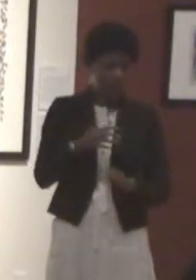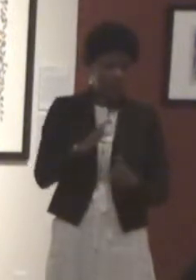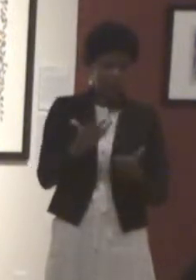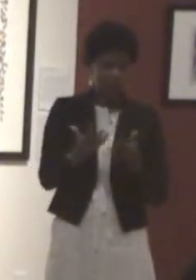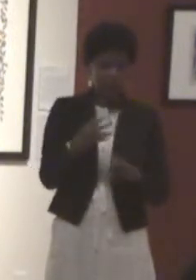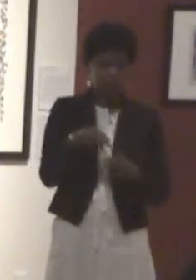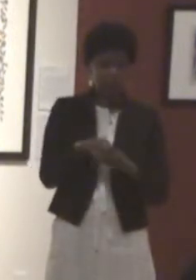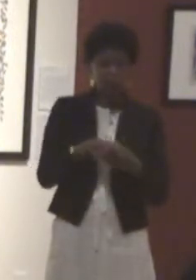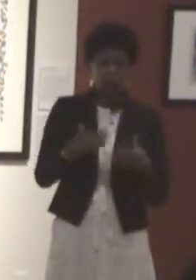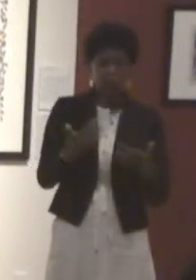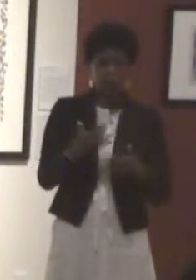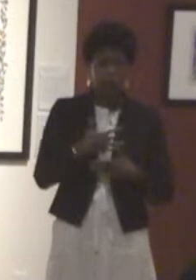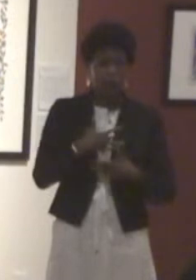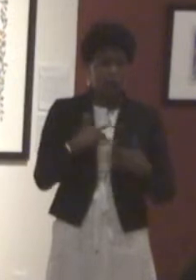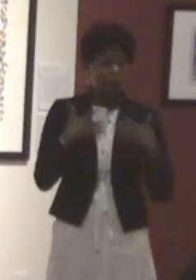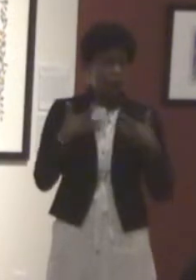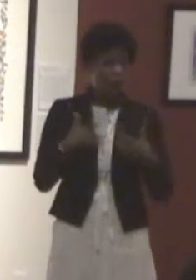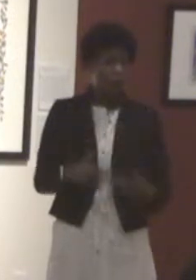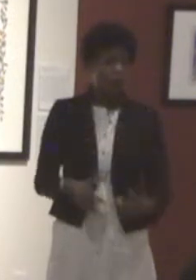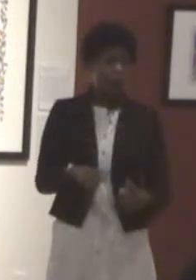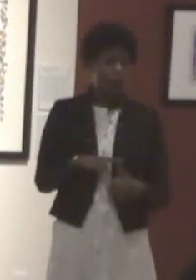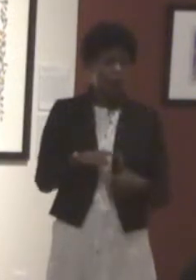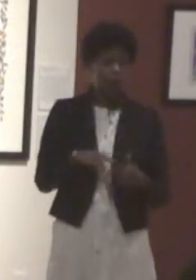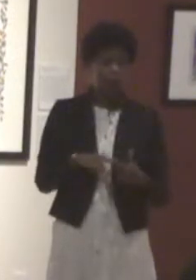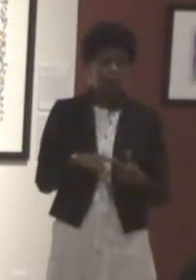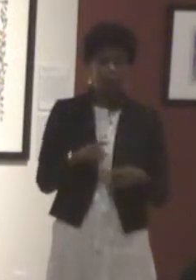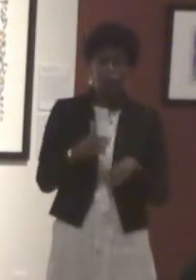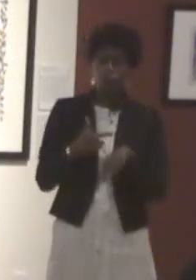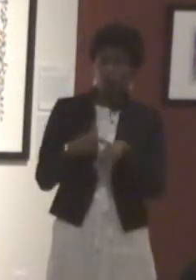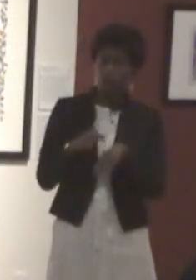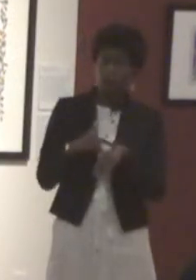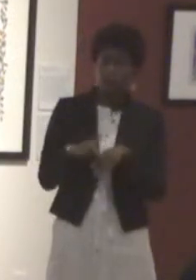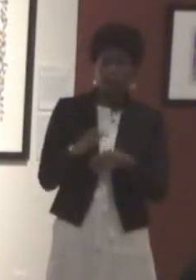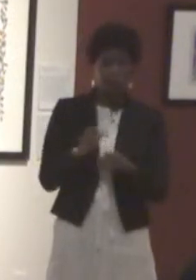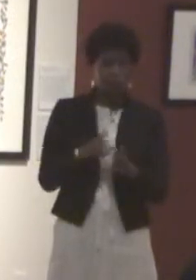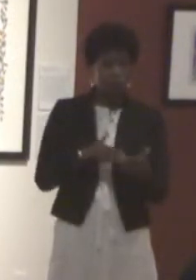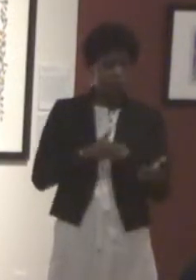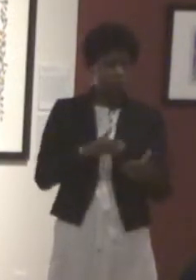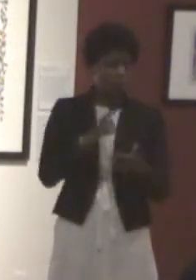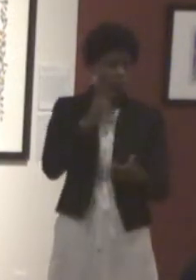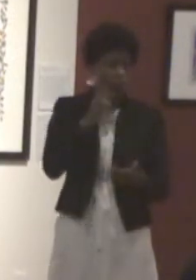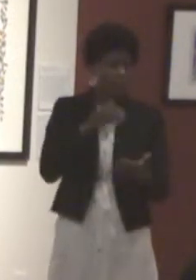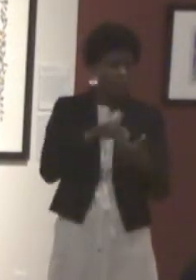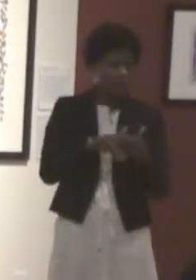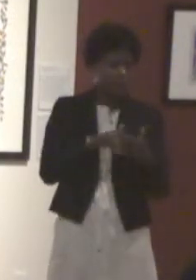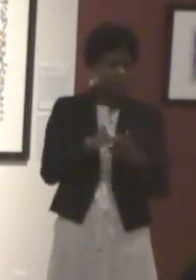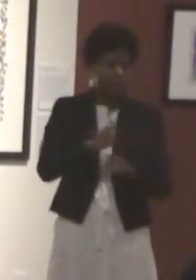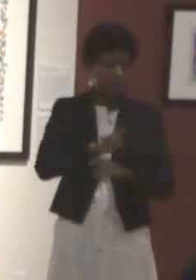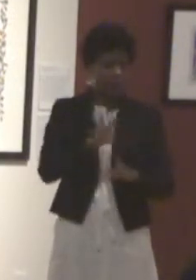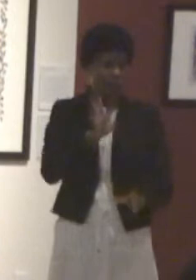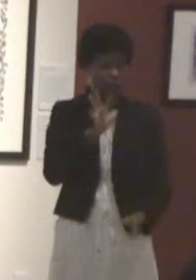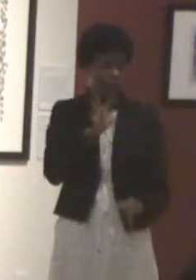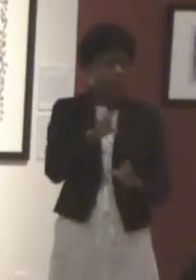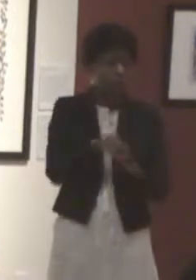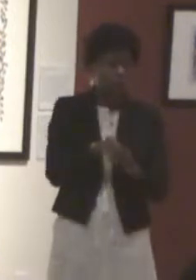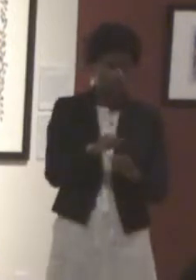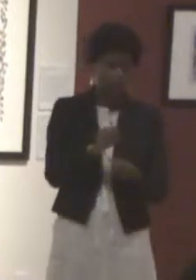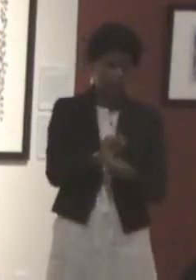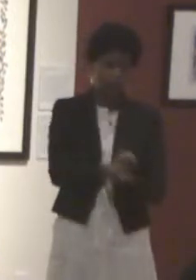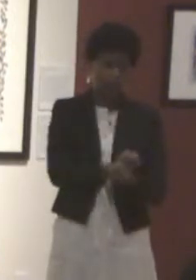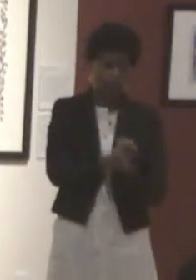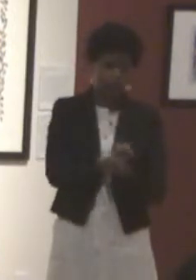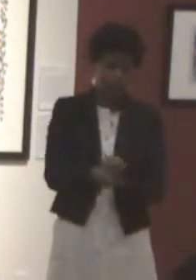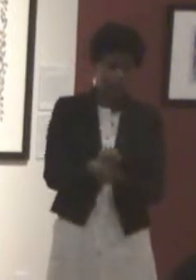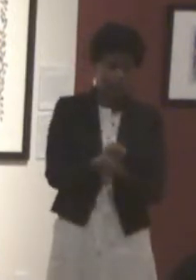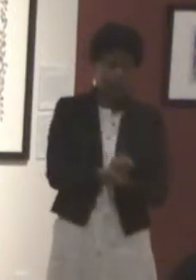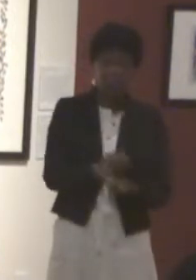includes nudity as well as references to racist violence, including slavery. If you find